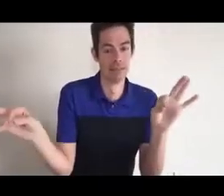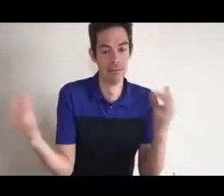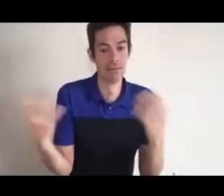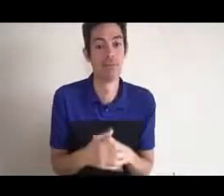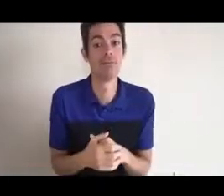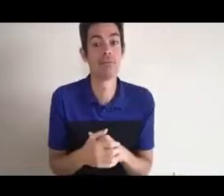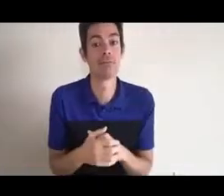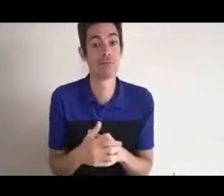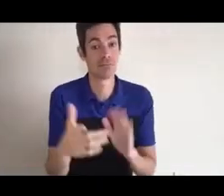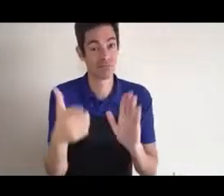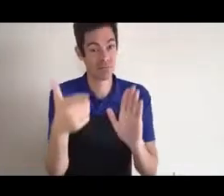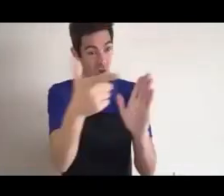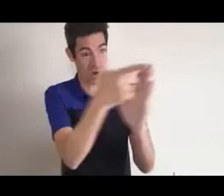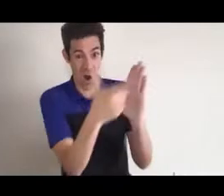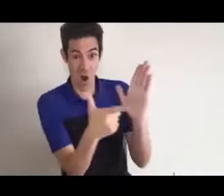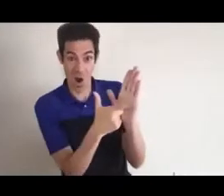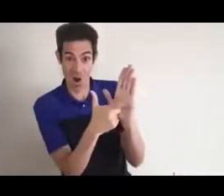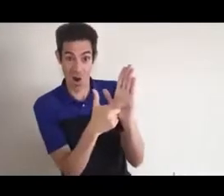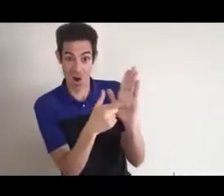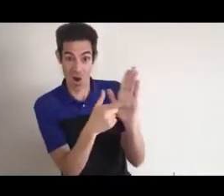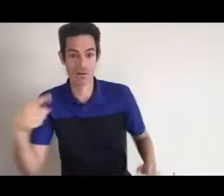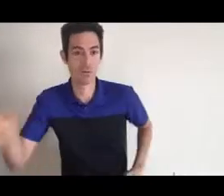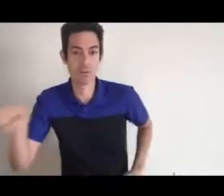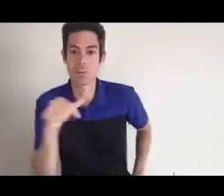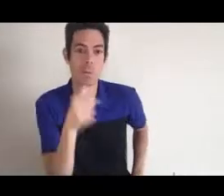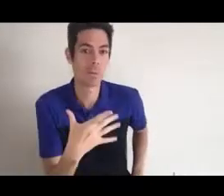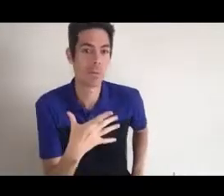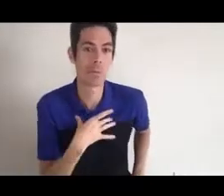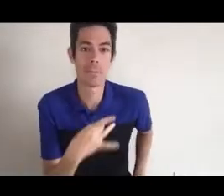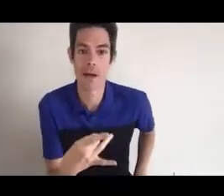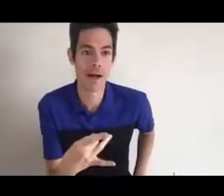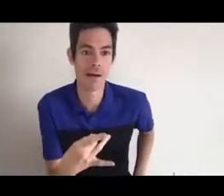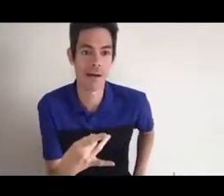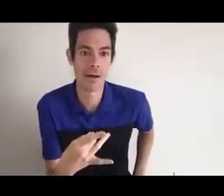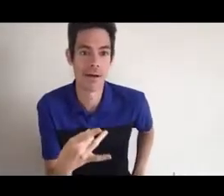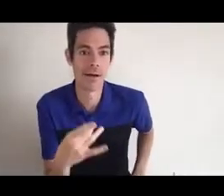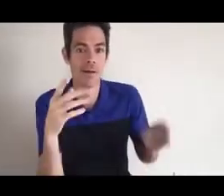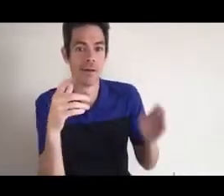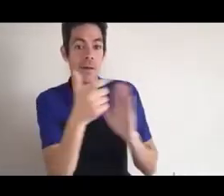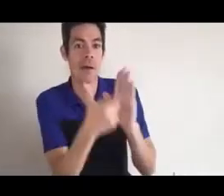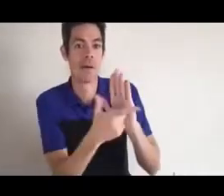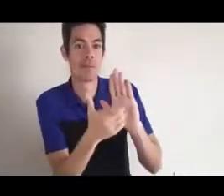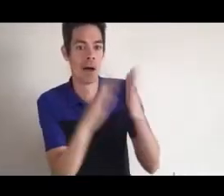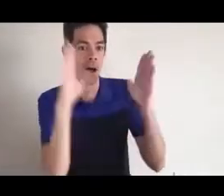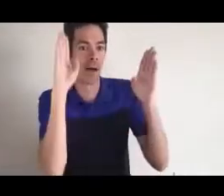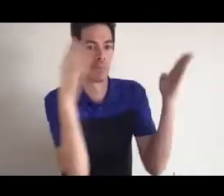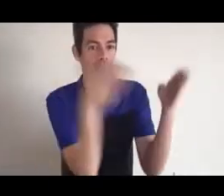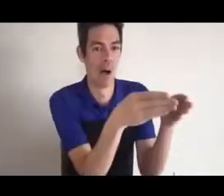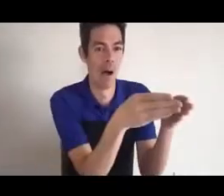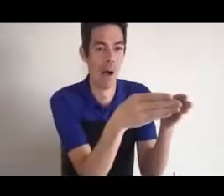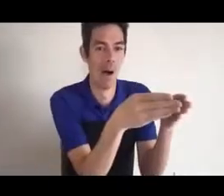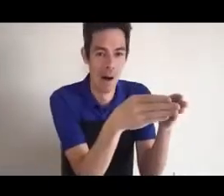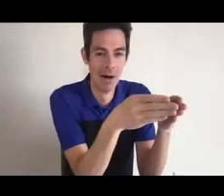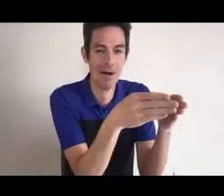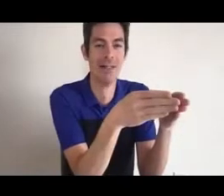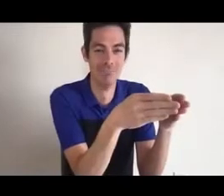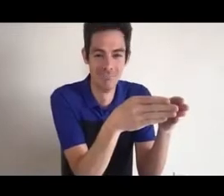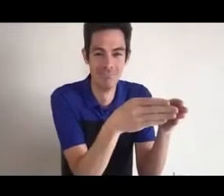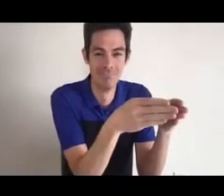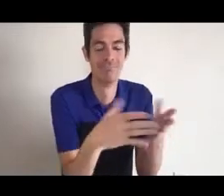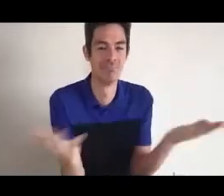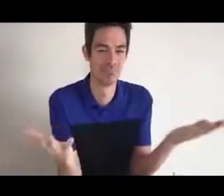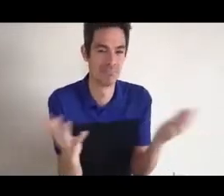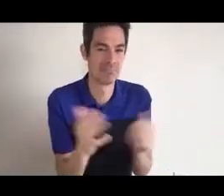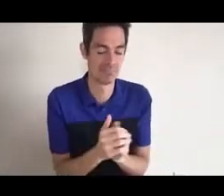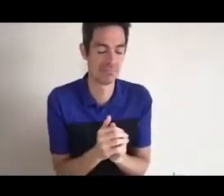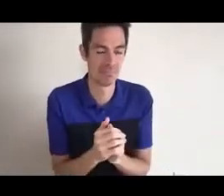then I'll move that to the beginning of the sentence. Law, they don't like. Law becomes the